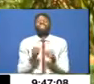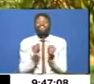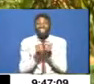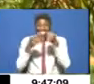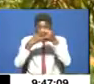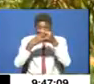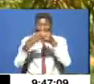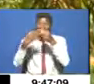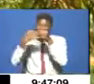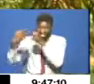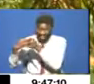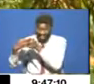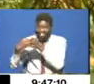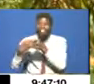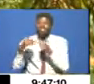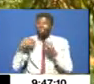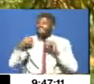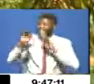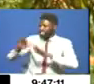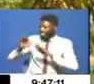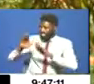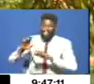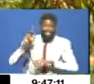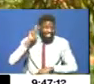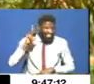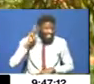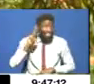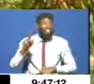1988, and I was in Kisii for